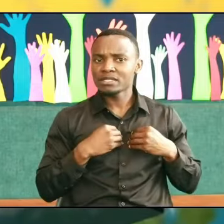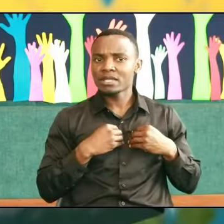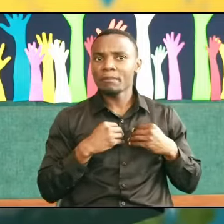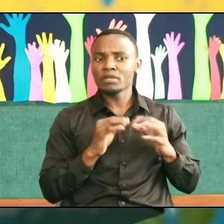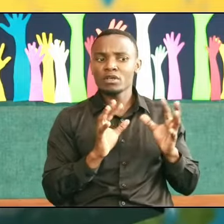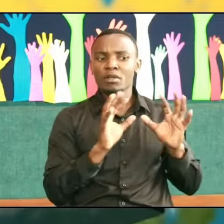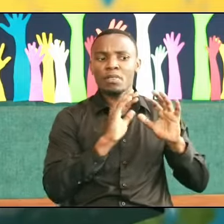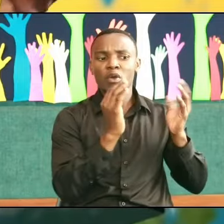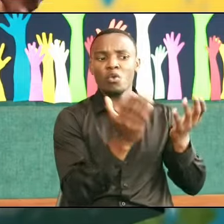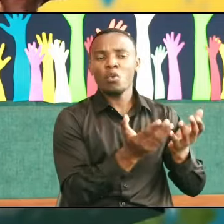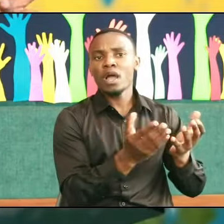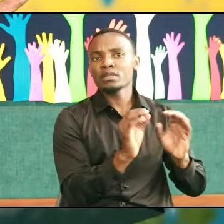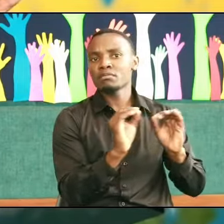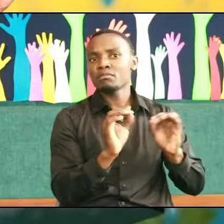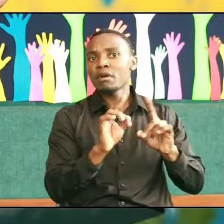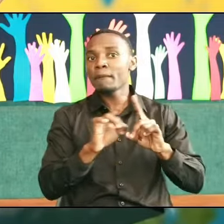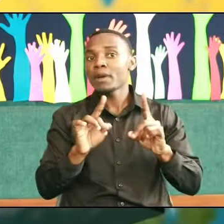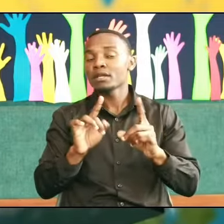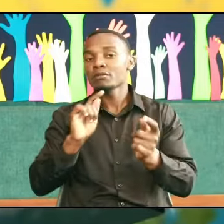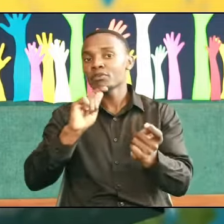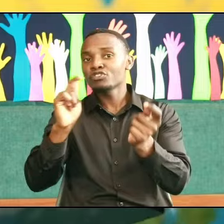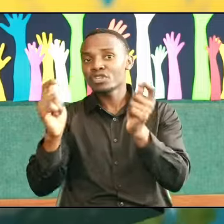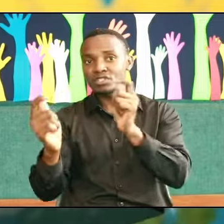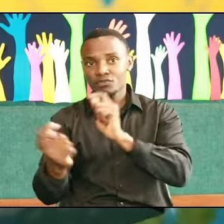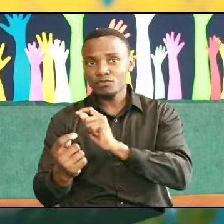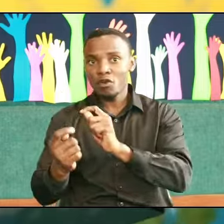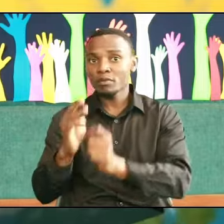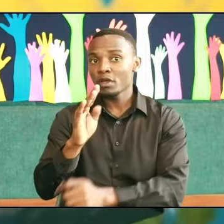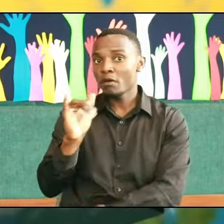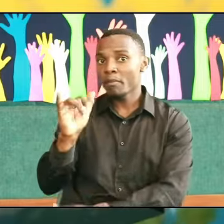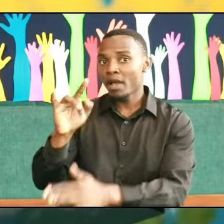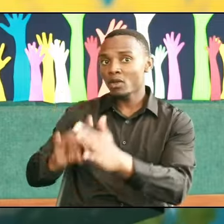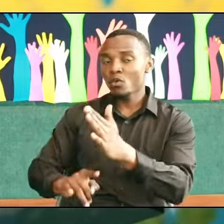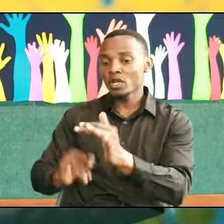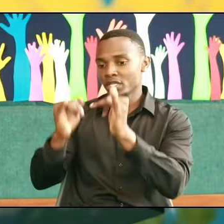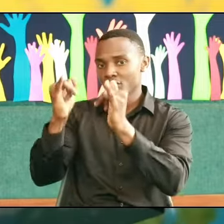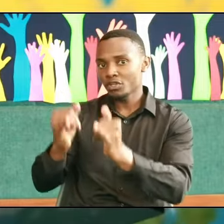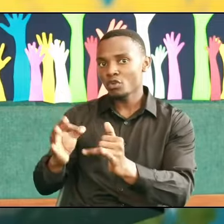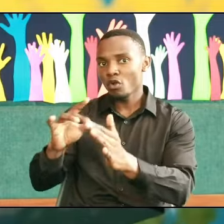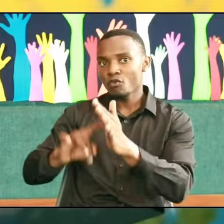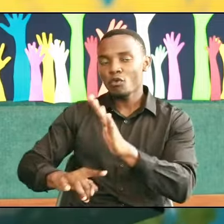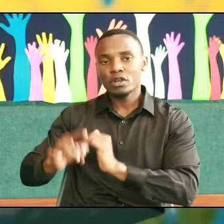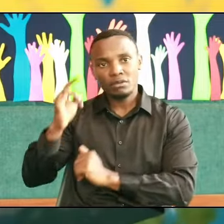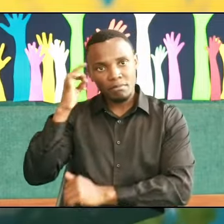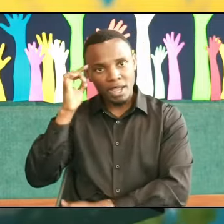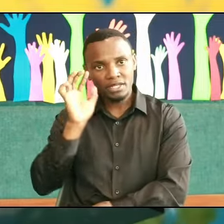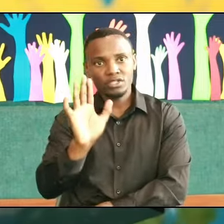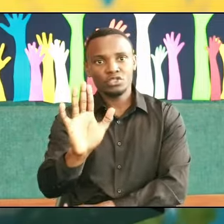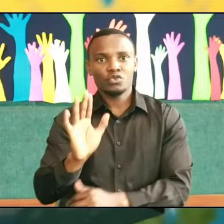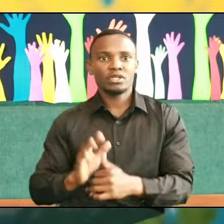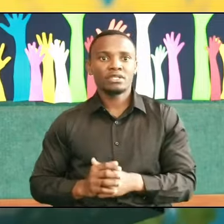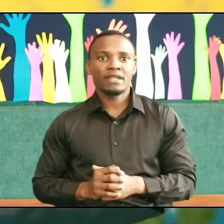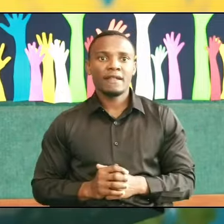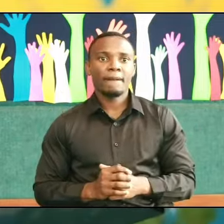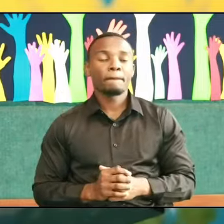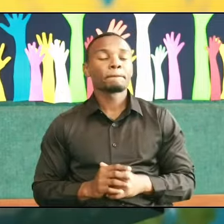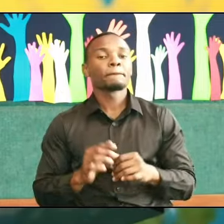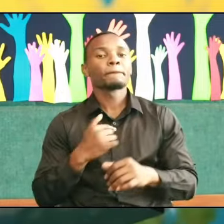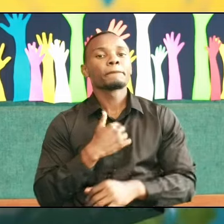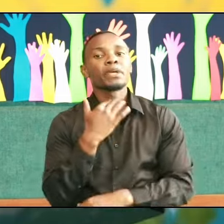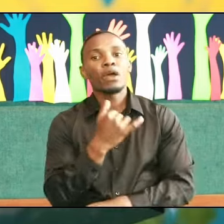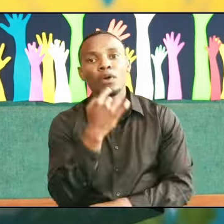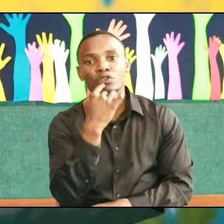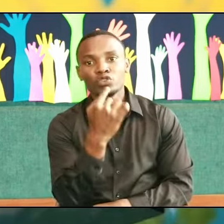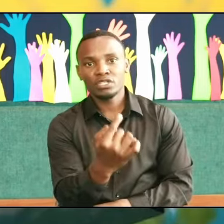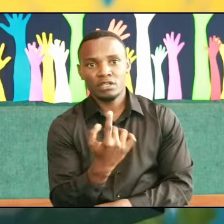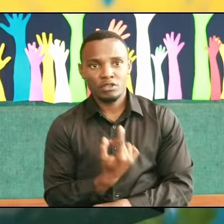ye transformed by the what? By the renewal of your mind. So I want to say to us this